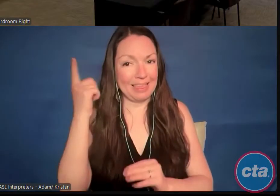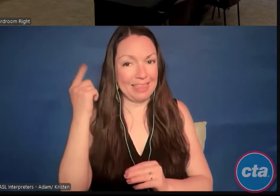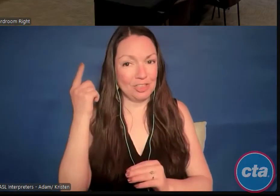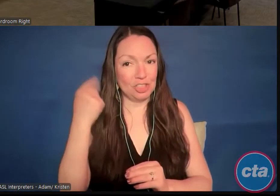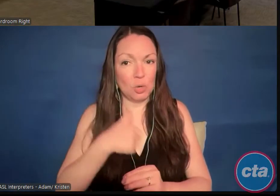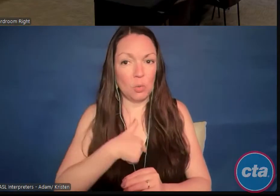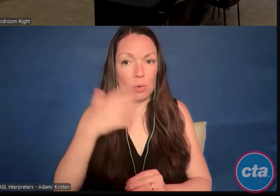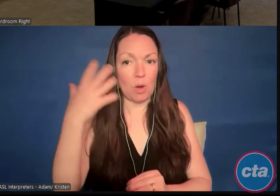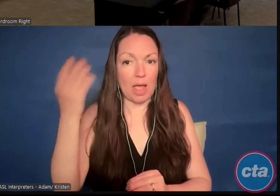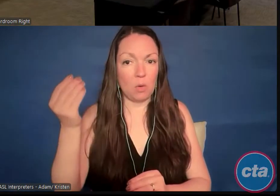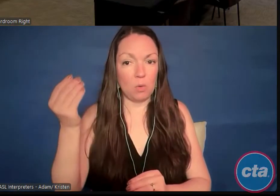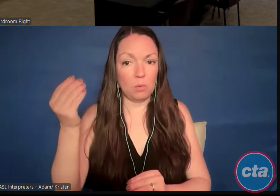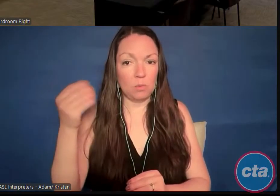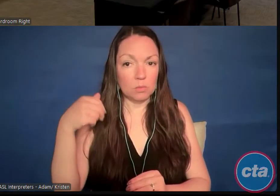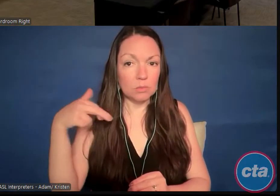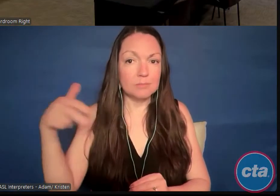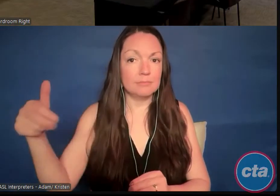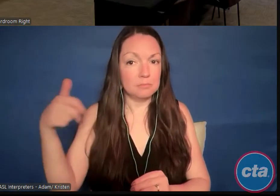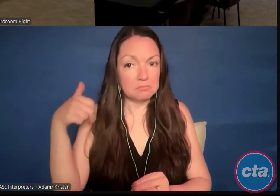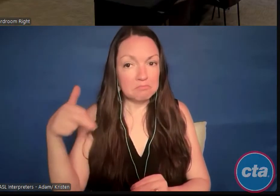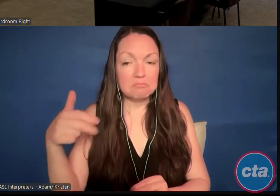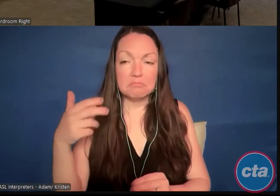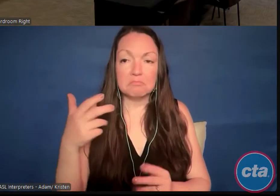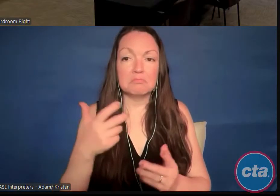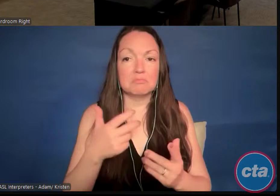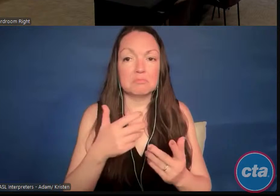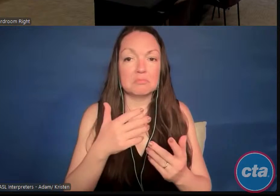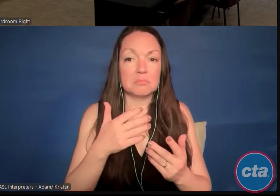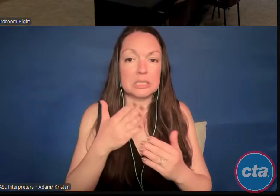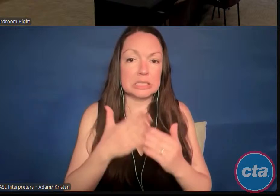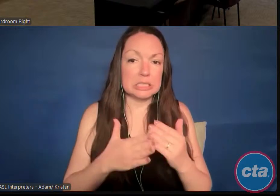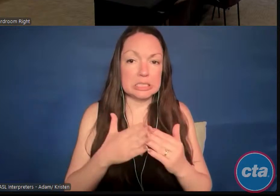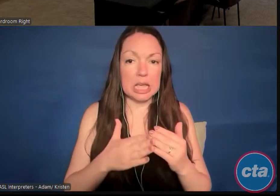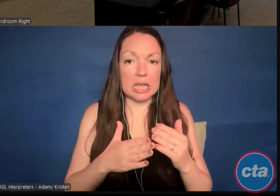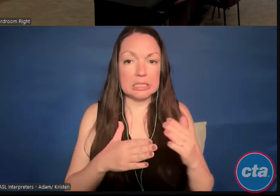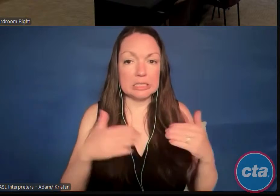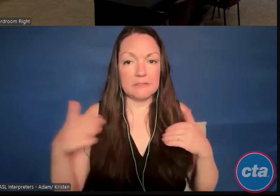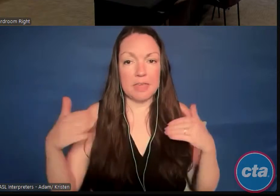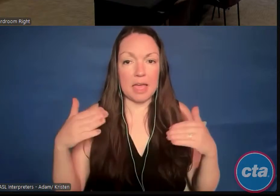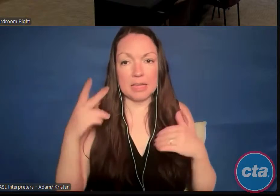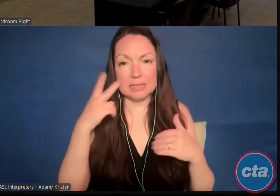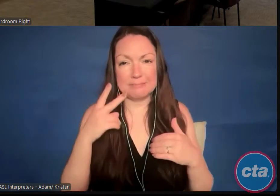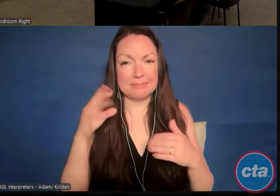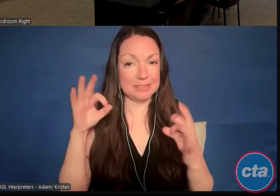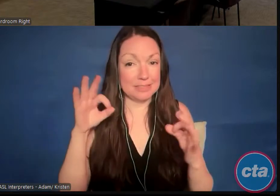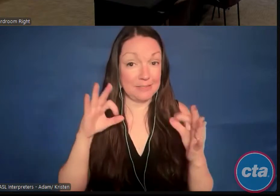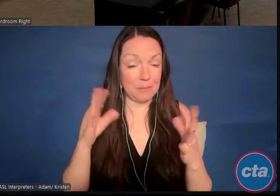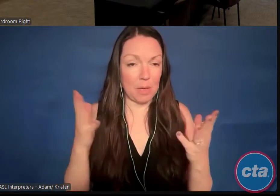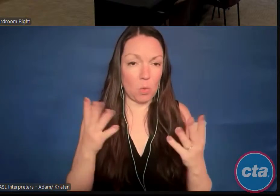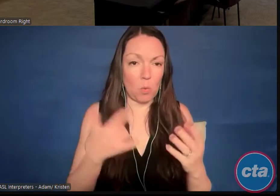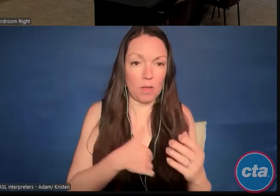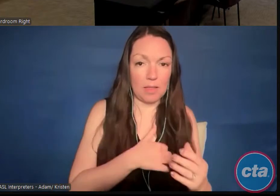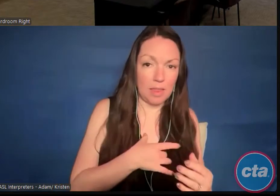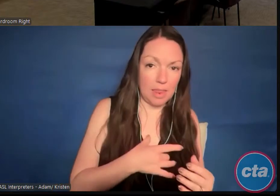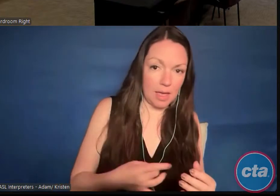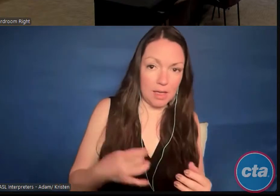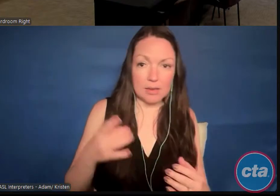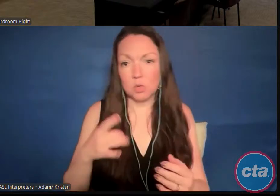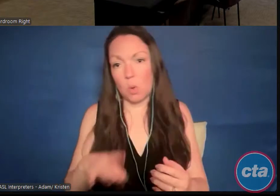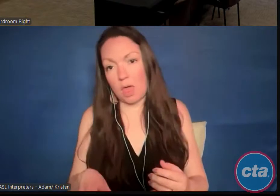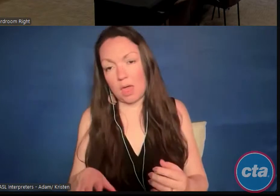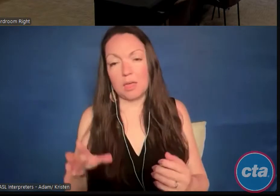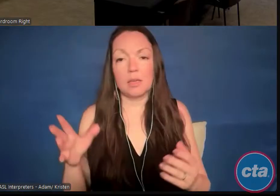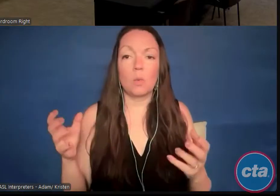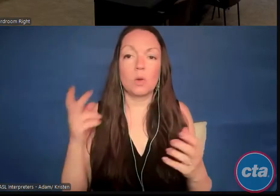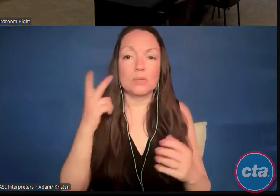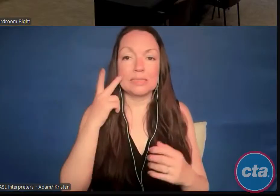out kind of up and down the areas on either side of phase one. And they were starting to take the feedback about what they like about it, what we've done, what we don't like, what we want to see